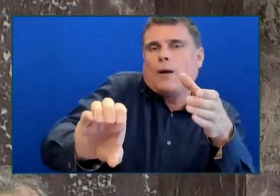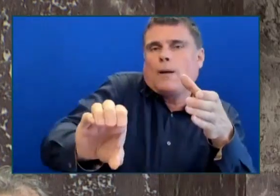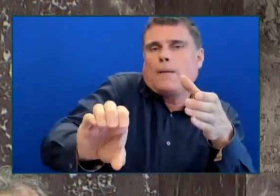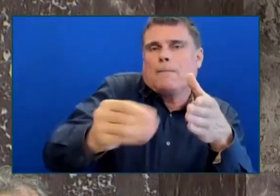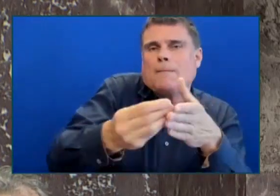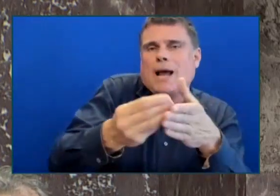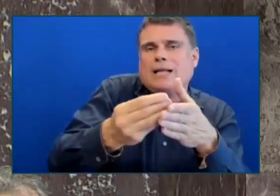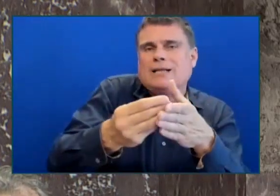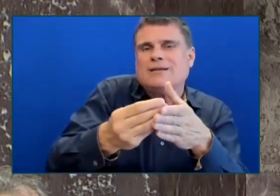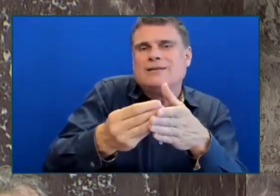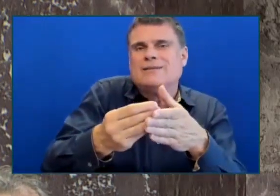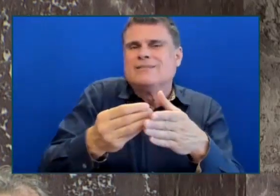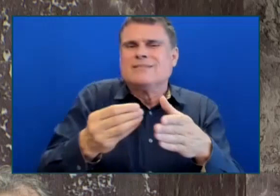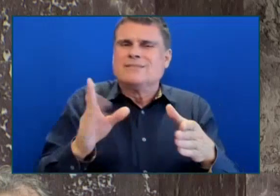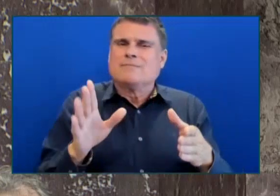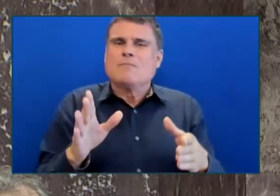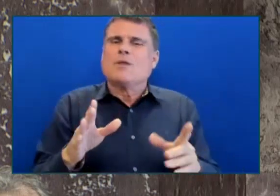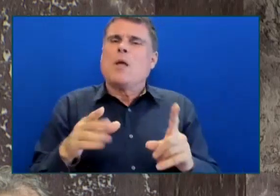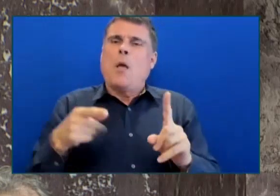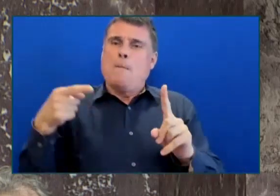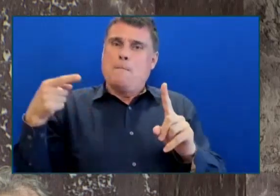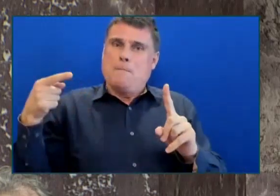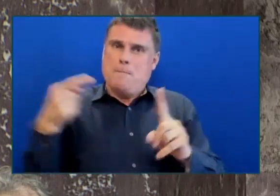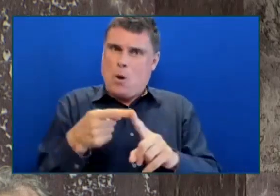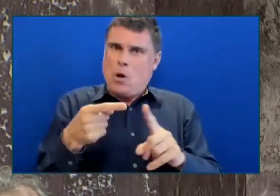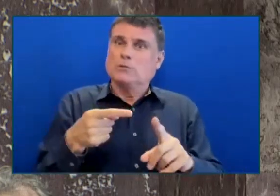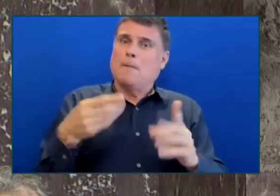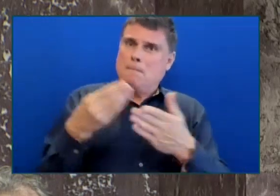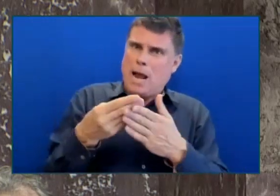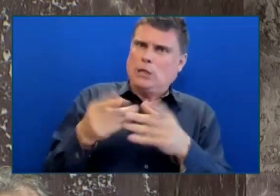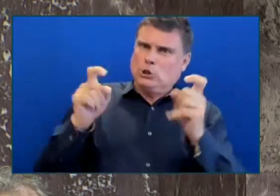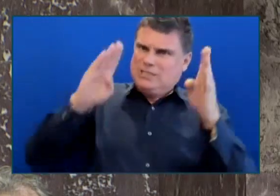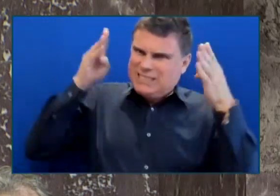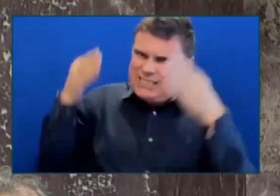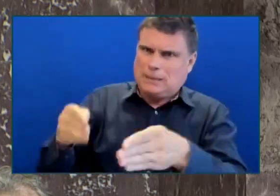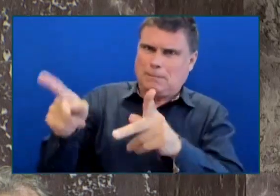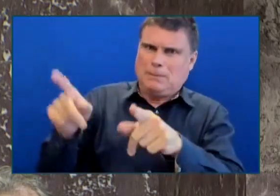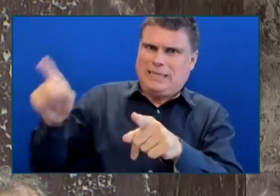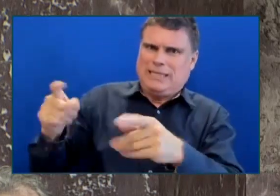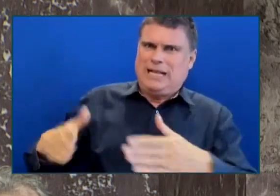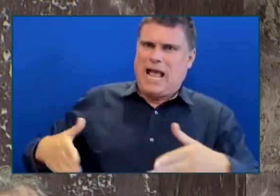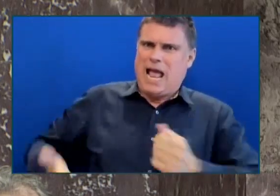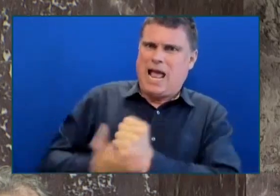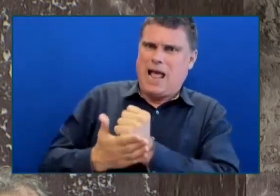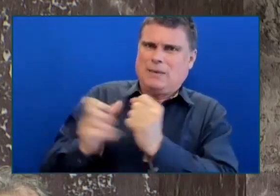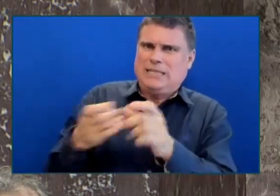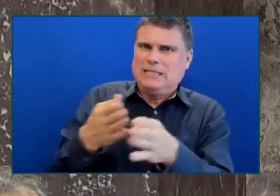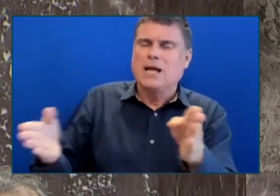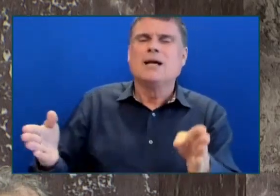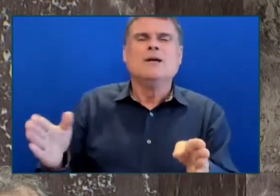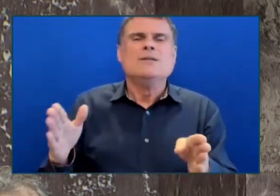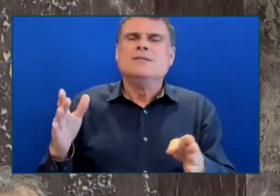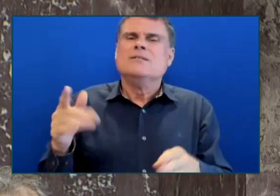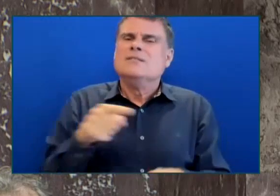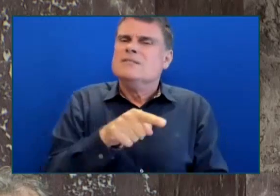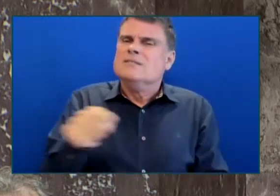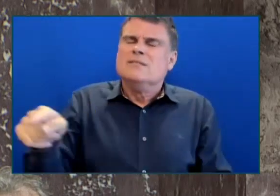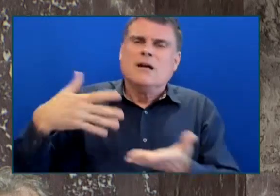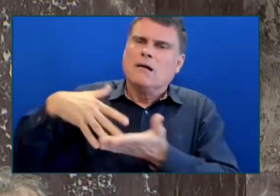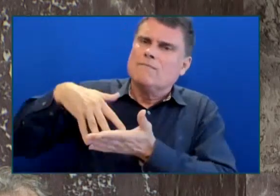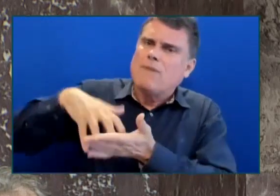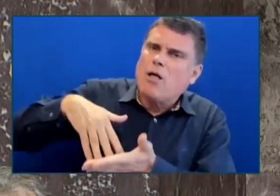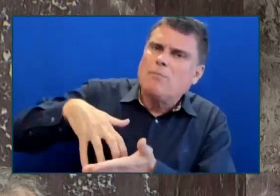sides supported additional dollars to go to support the most vulnerable. What we didn't support, Honourable Speaker, is decisions being made